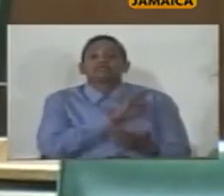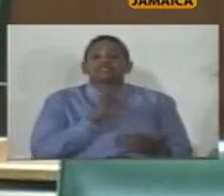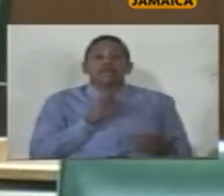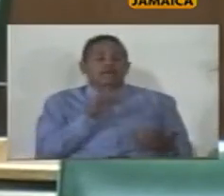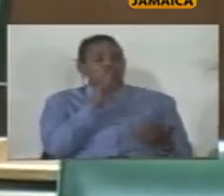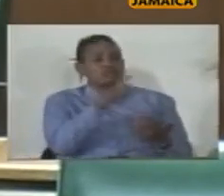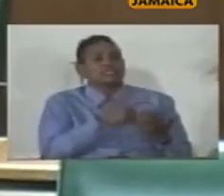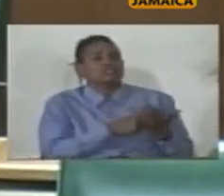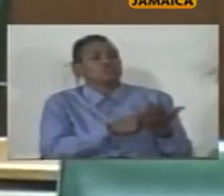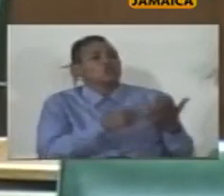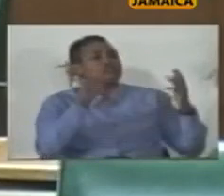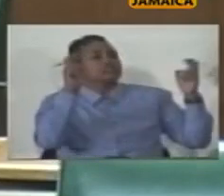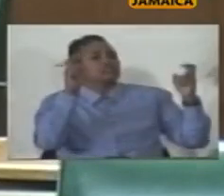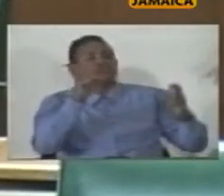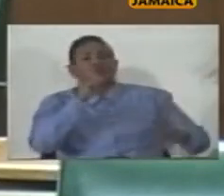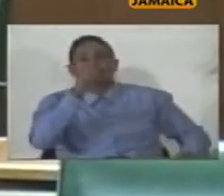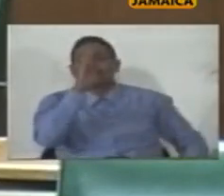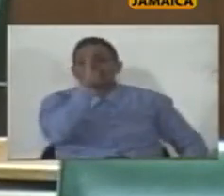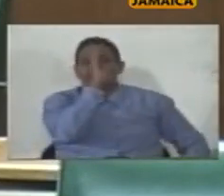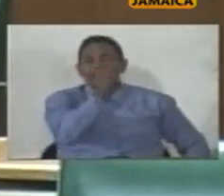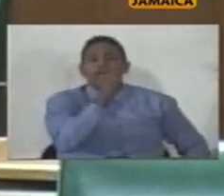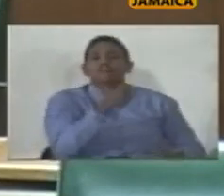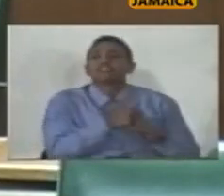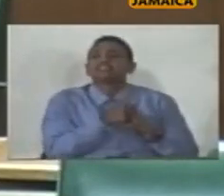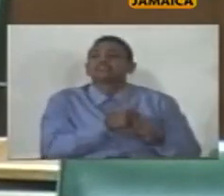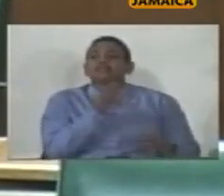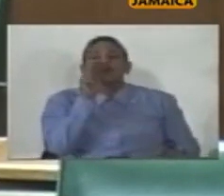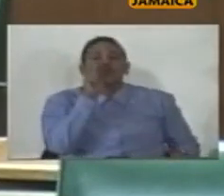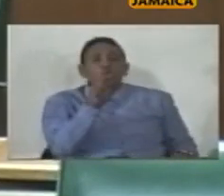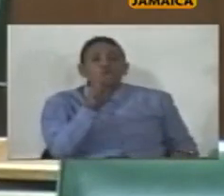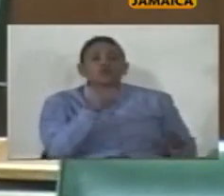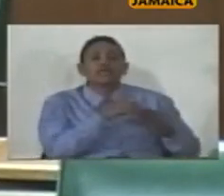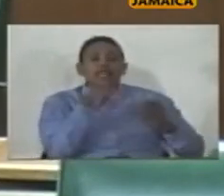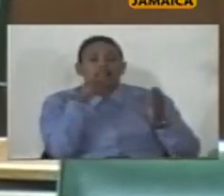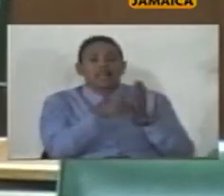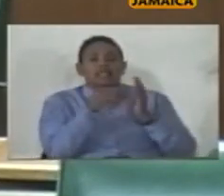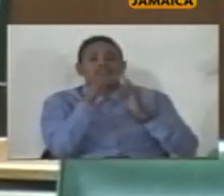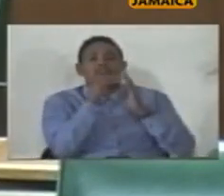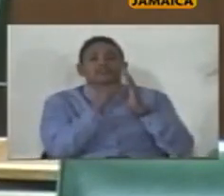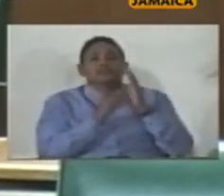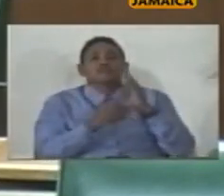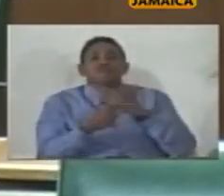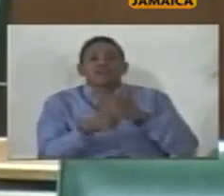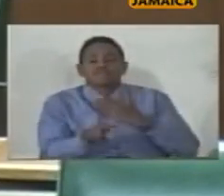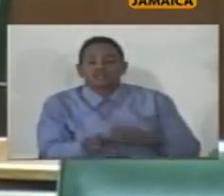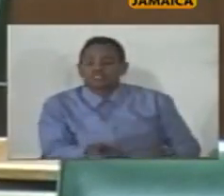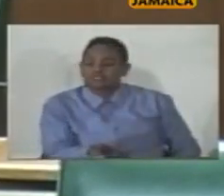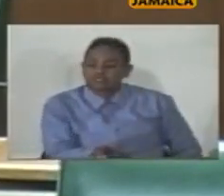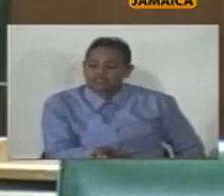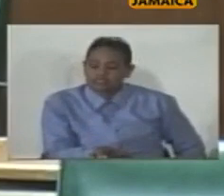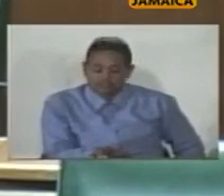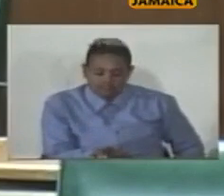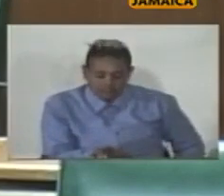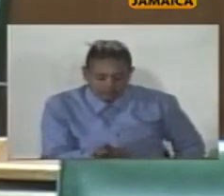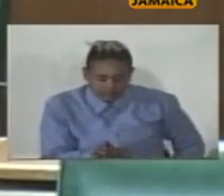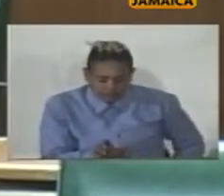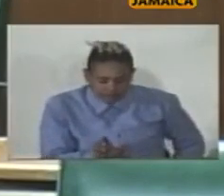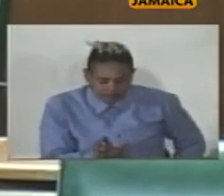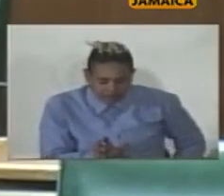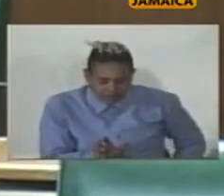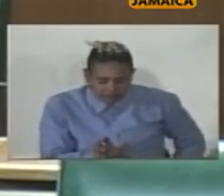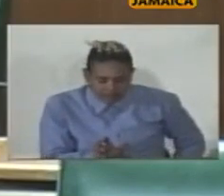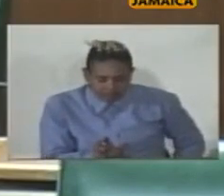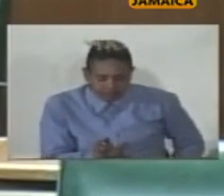discuss the issue directly addressed in the letter referenced. 5. Is the